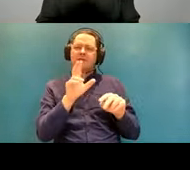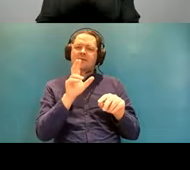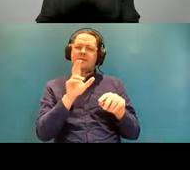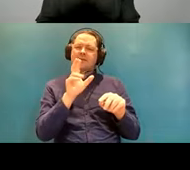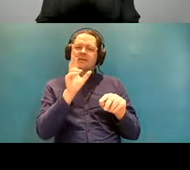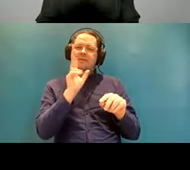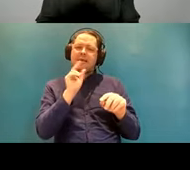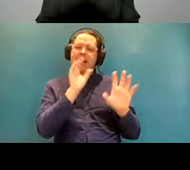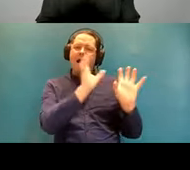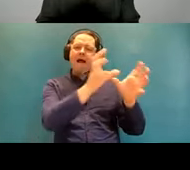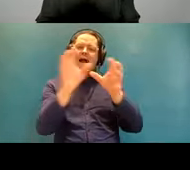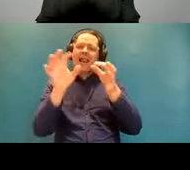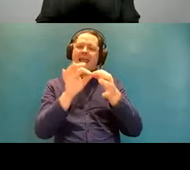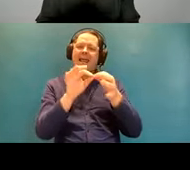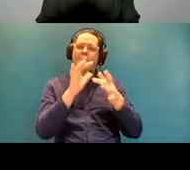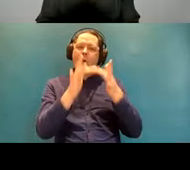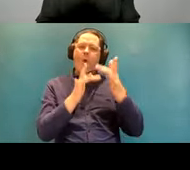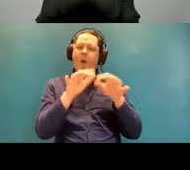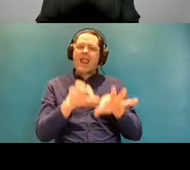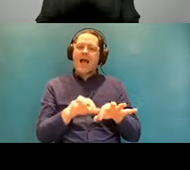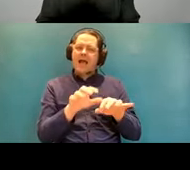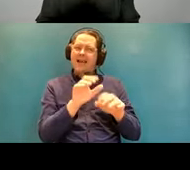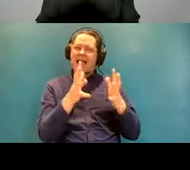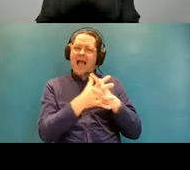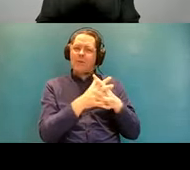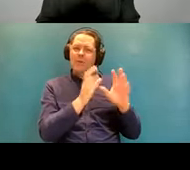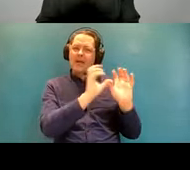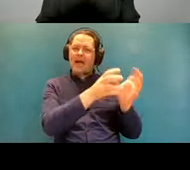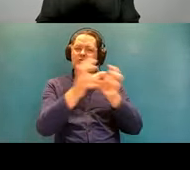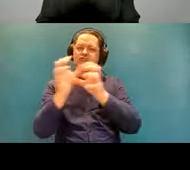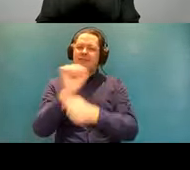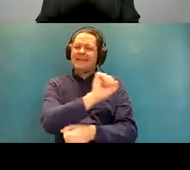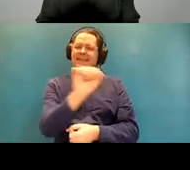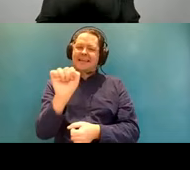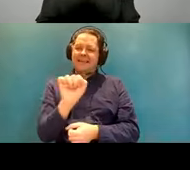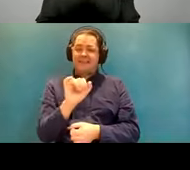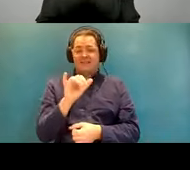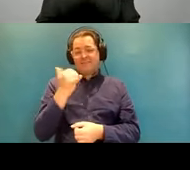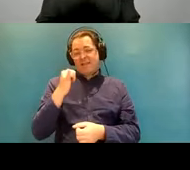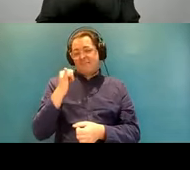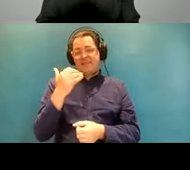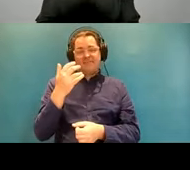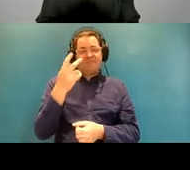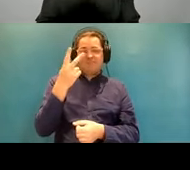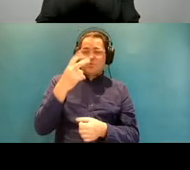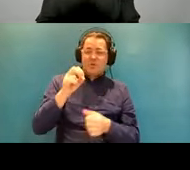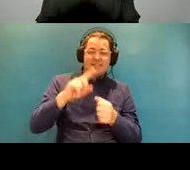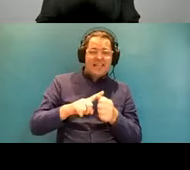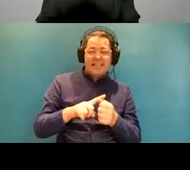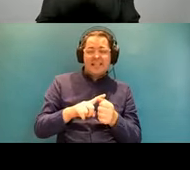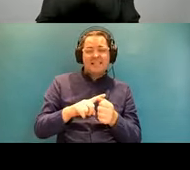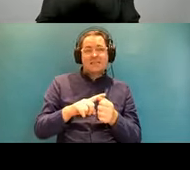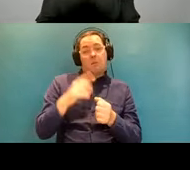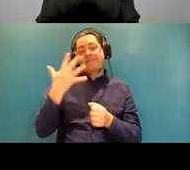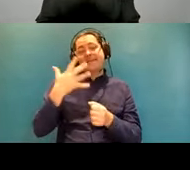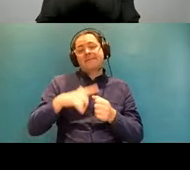online contexts. And so, you know, if we go right back, it's probably about 20 years now, or maybe 15, certainly, you know, when